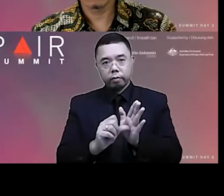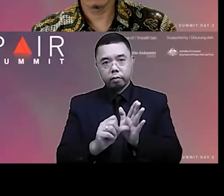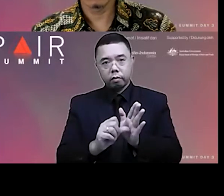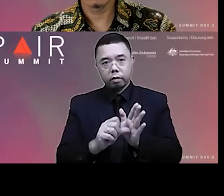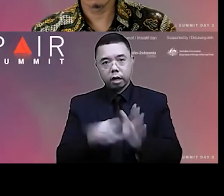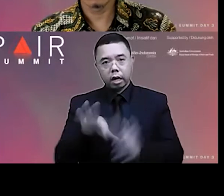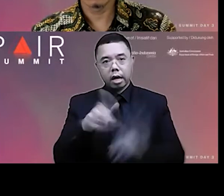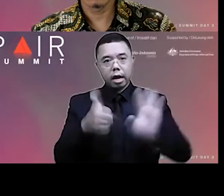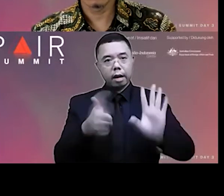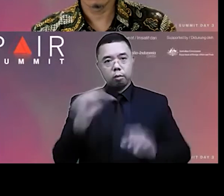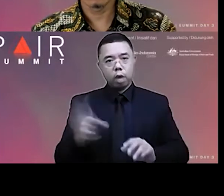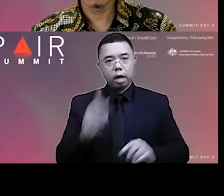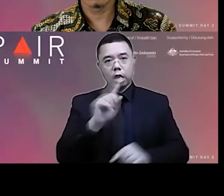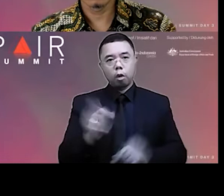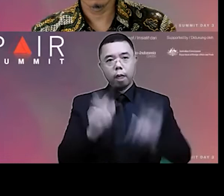million